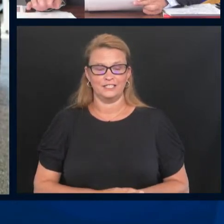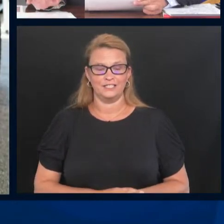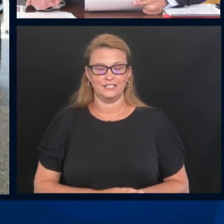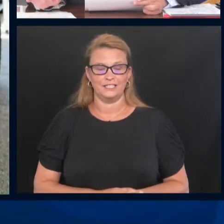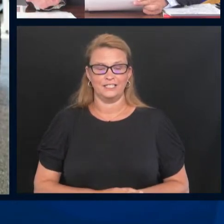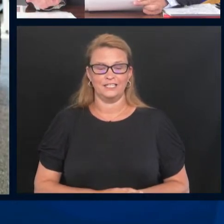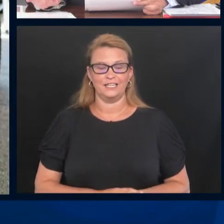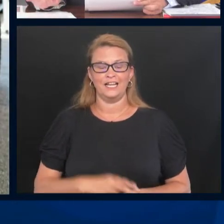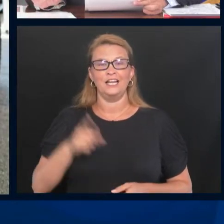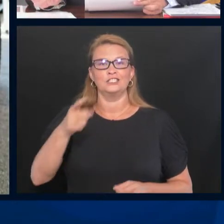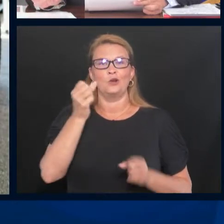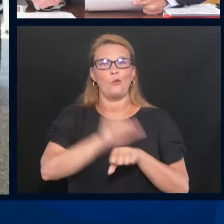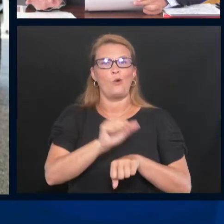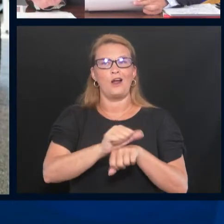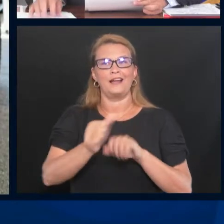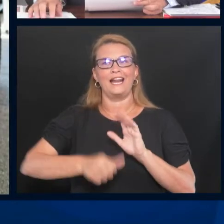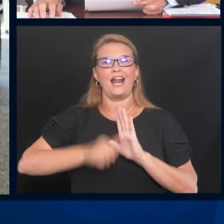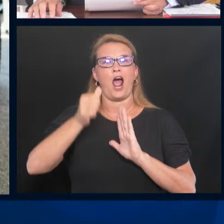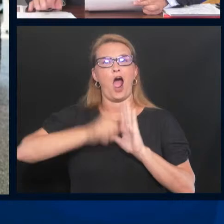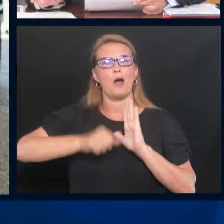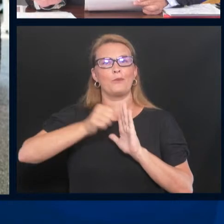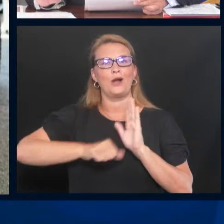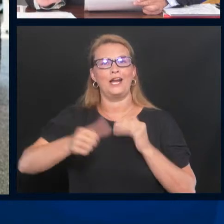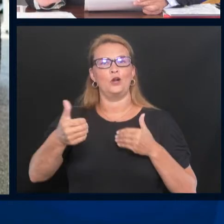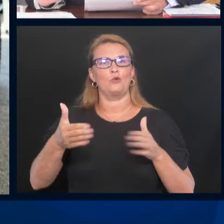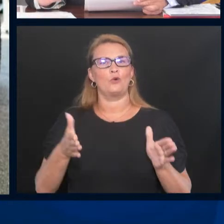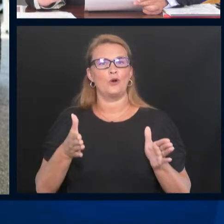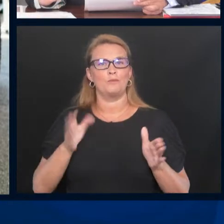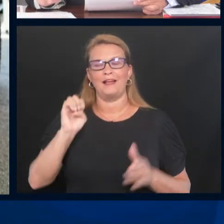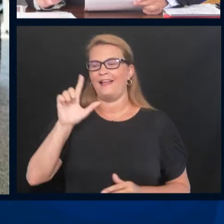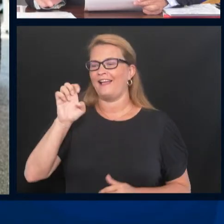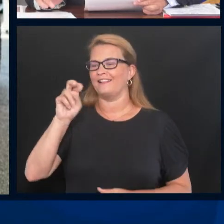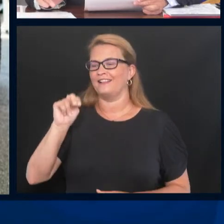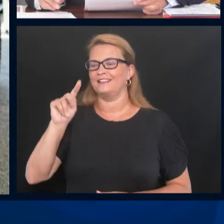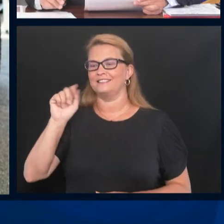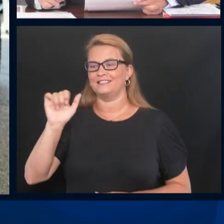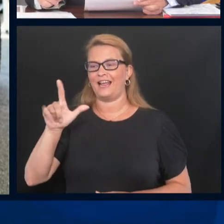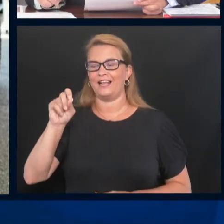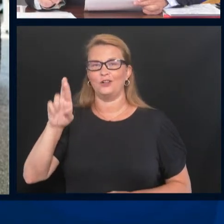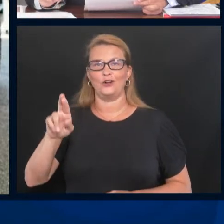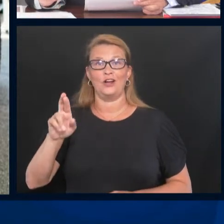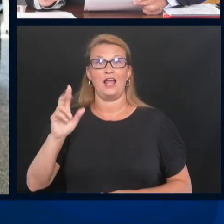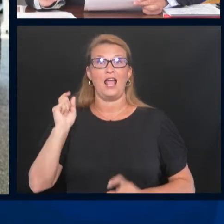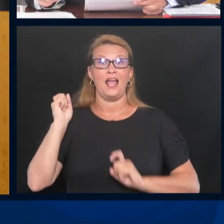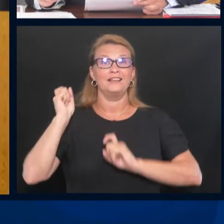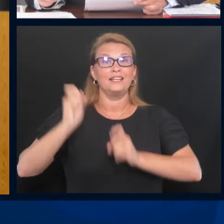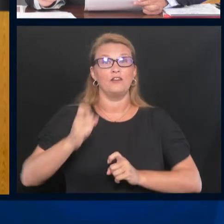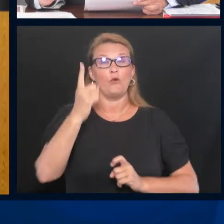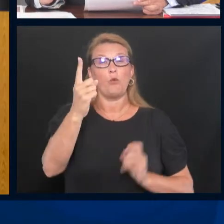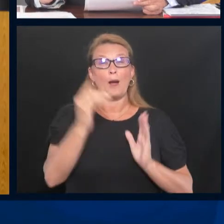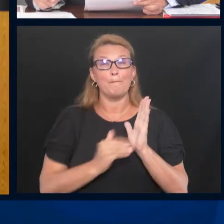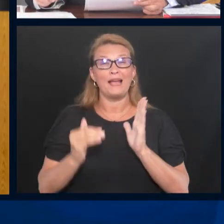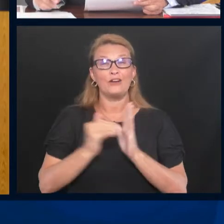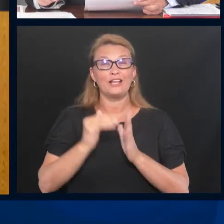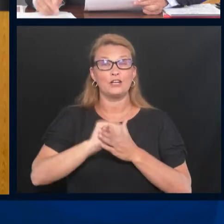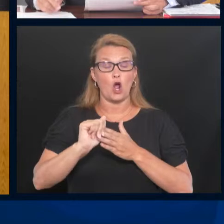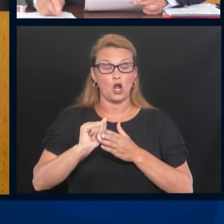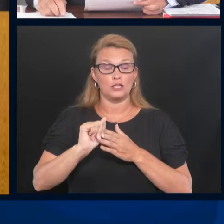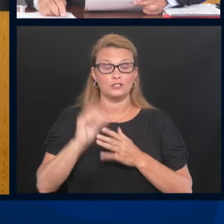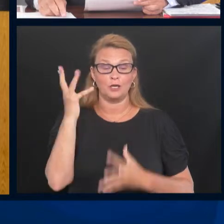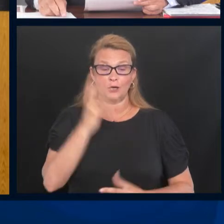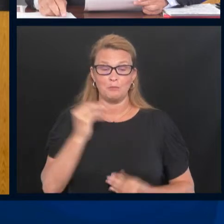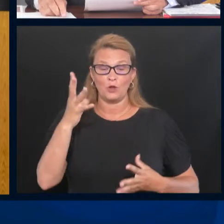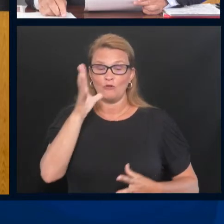operating room nurse and everything, Ellen Taylor, and we gave $1 million to a lady, a beautiful